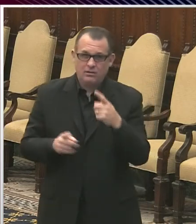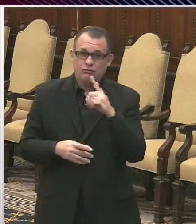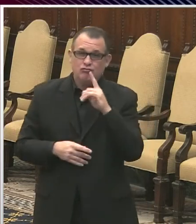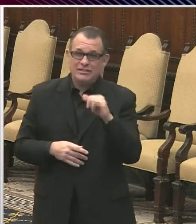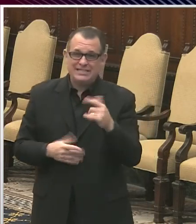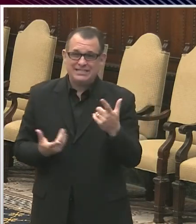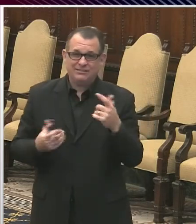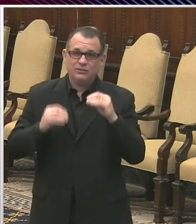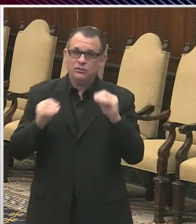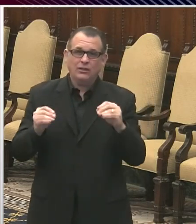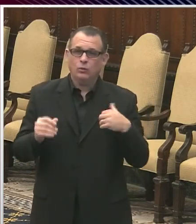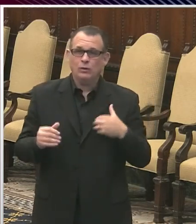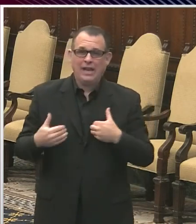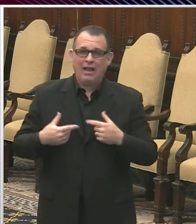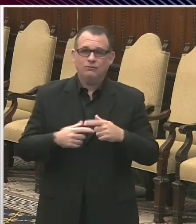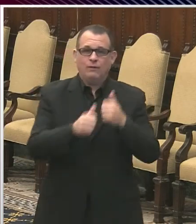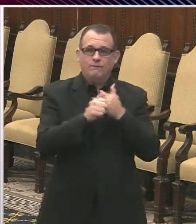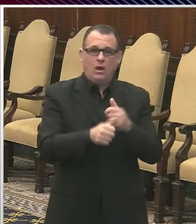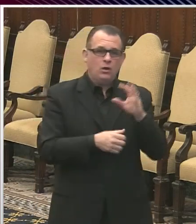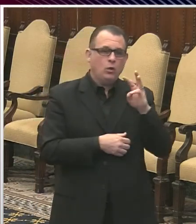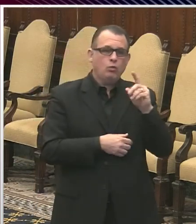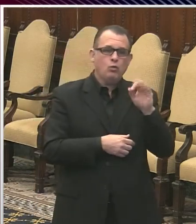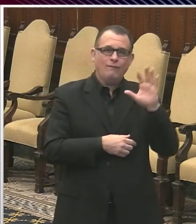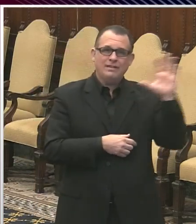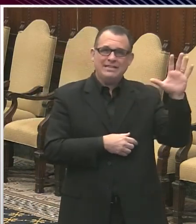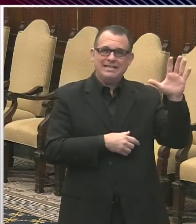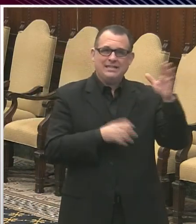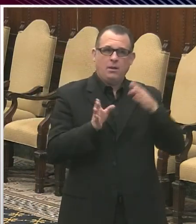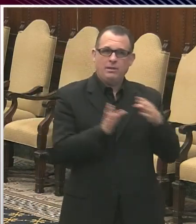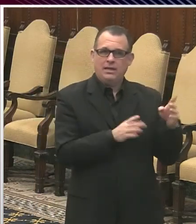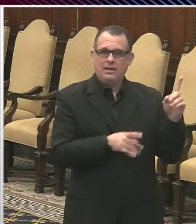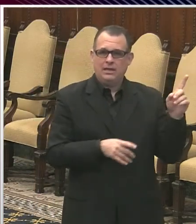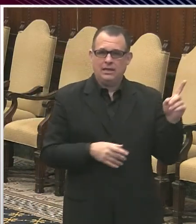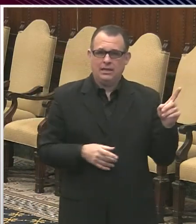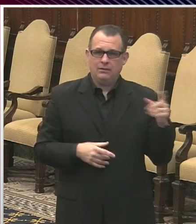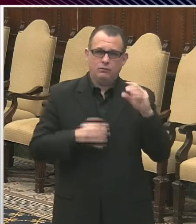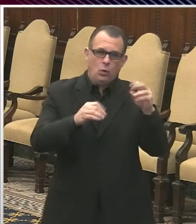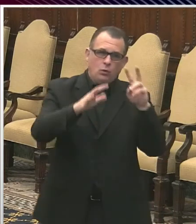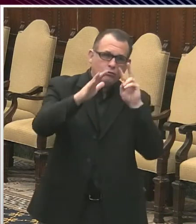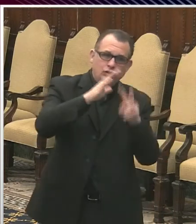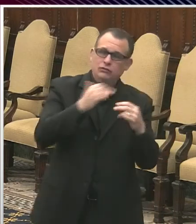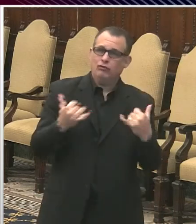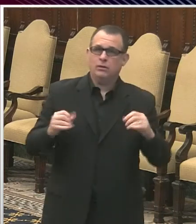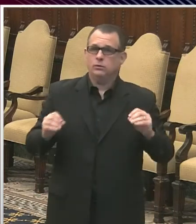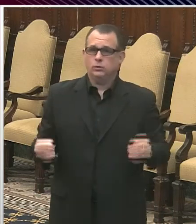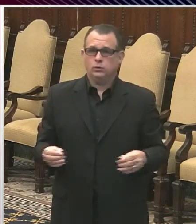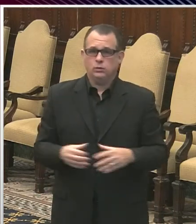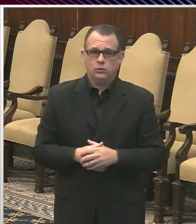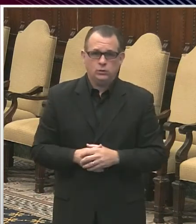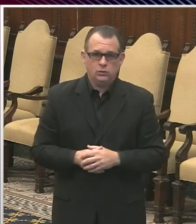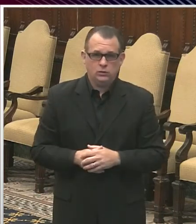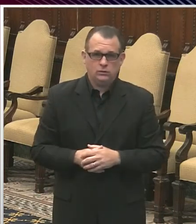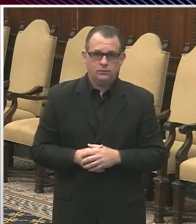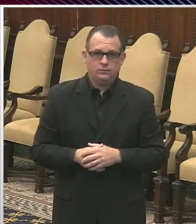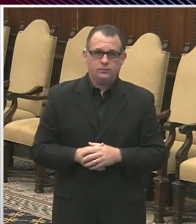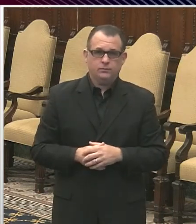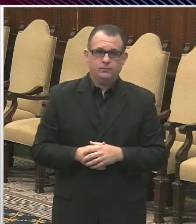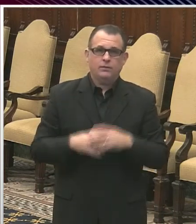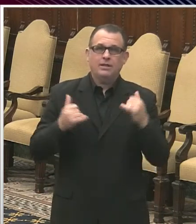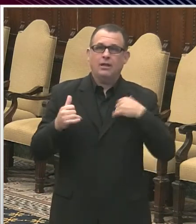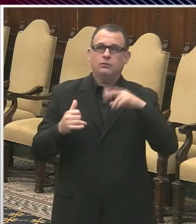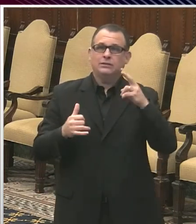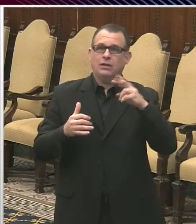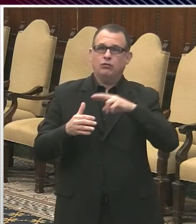together. Okay, thank you. That's all I had. Thank you, Kennedy. We are now going to move to a second round